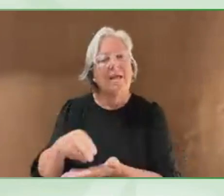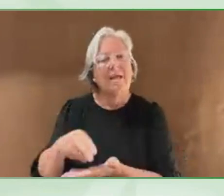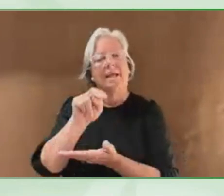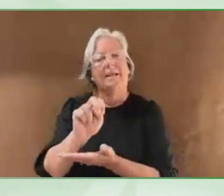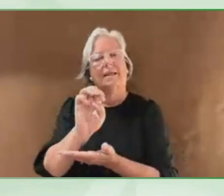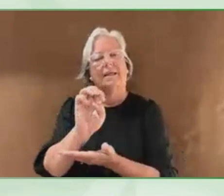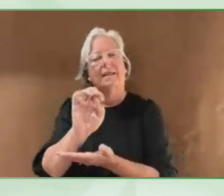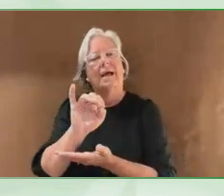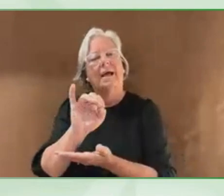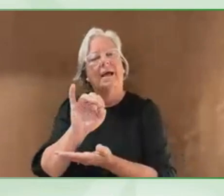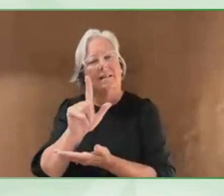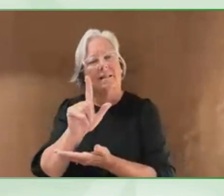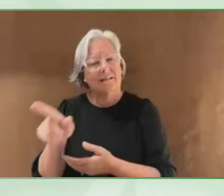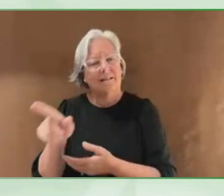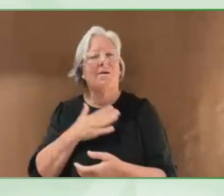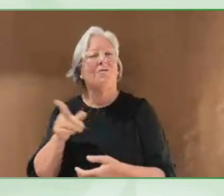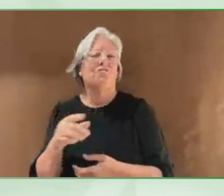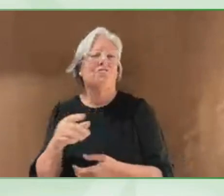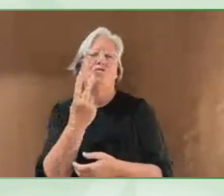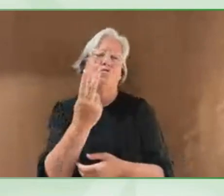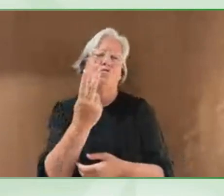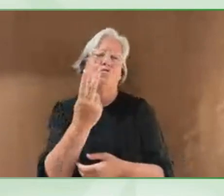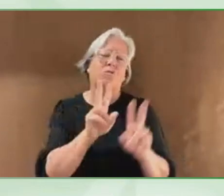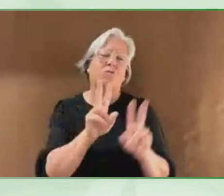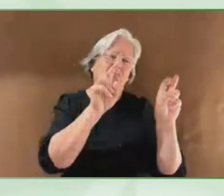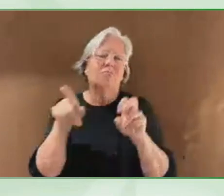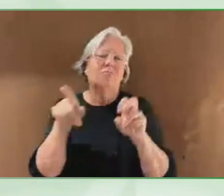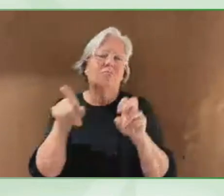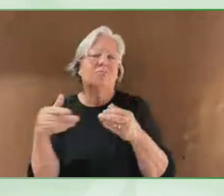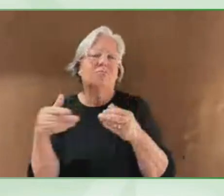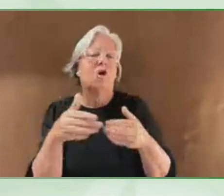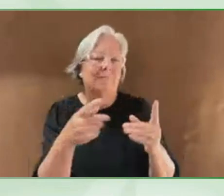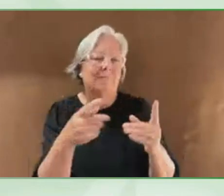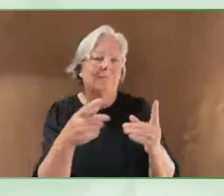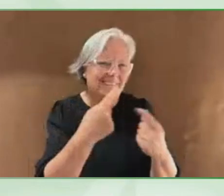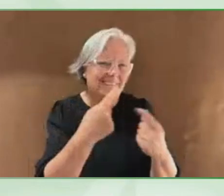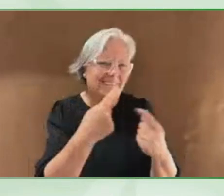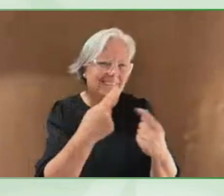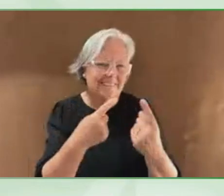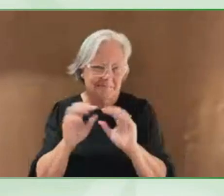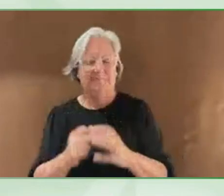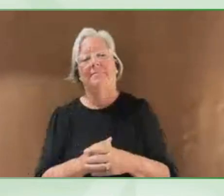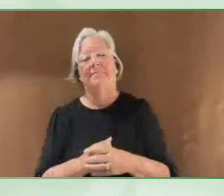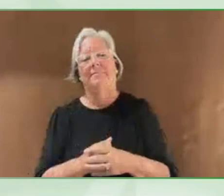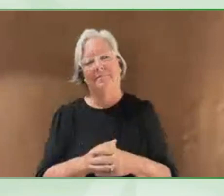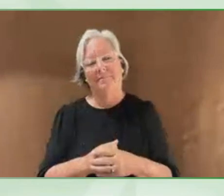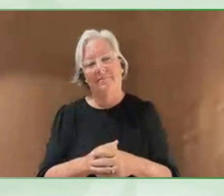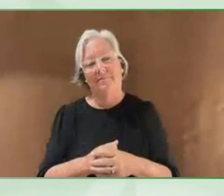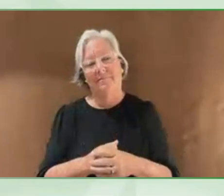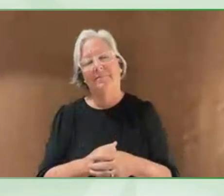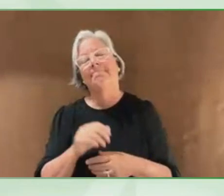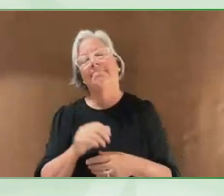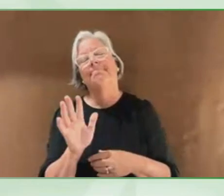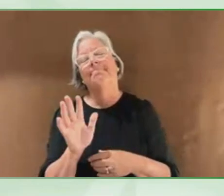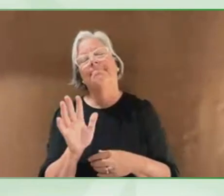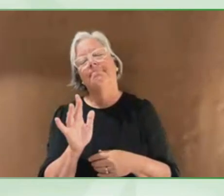same time. A bit of a challenge there, not for you, but typically just throwing that on. Still on the